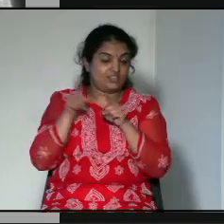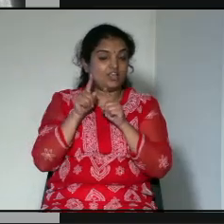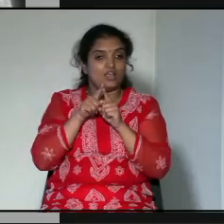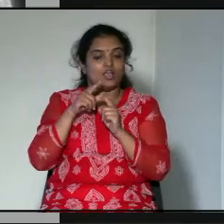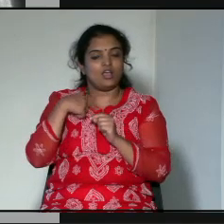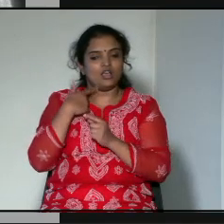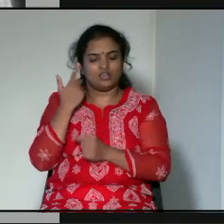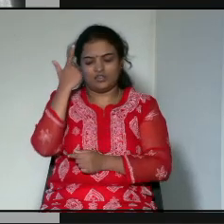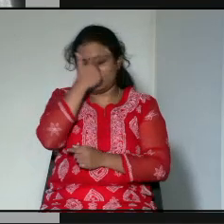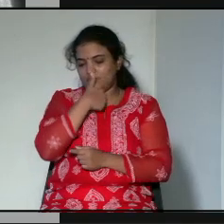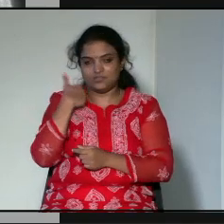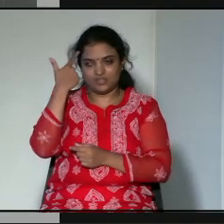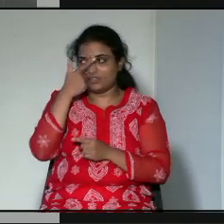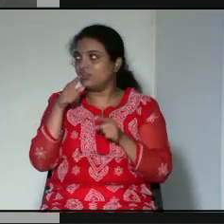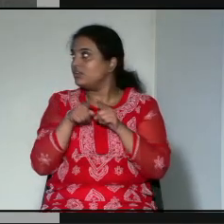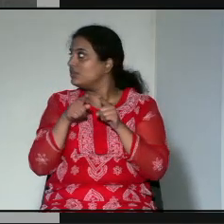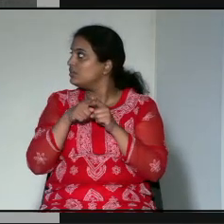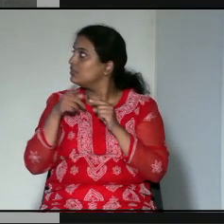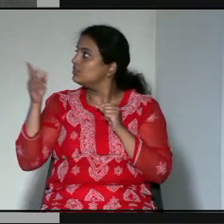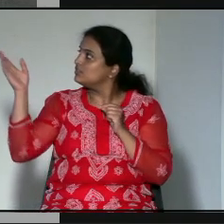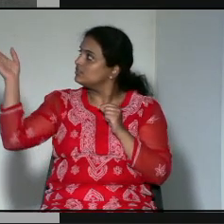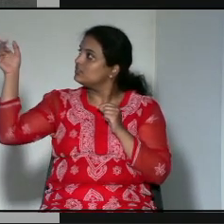masked,